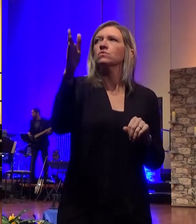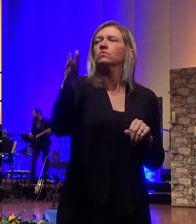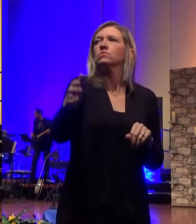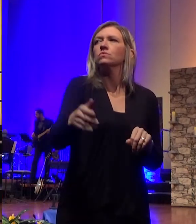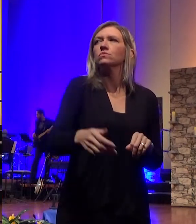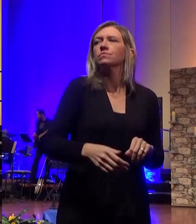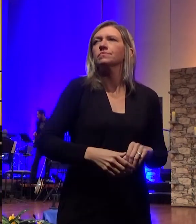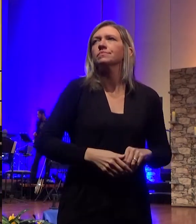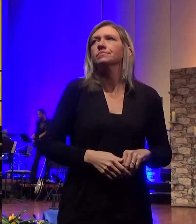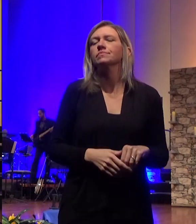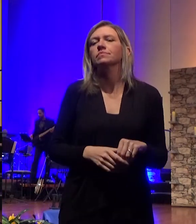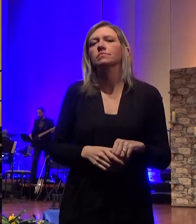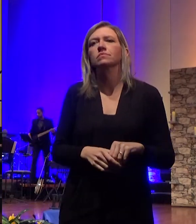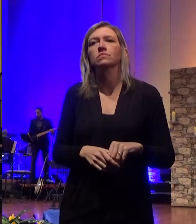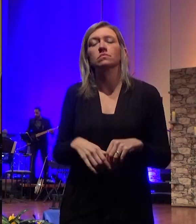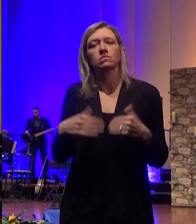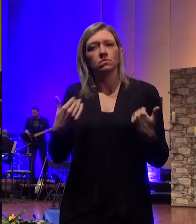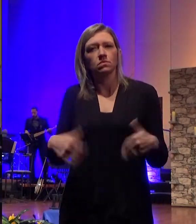days.